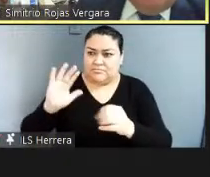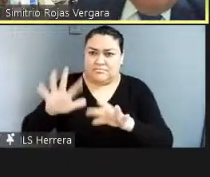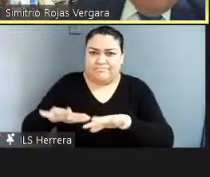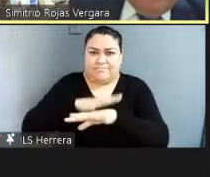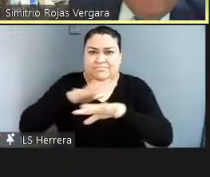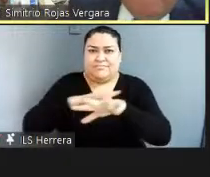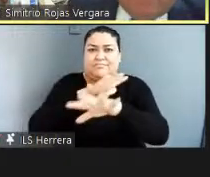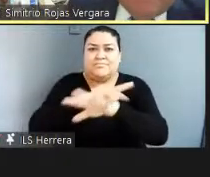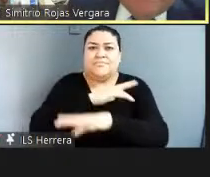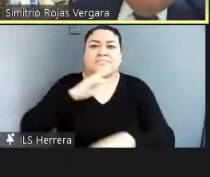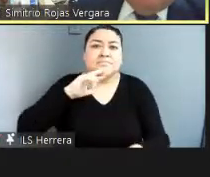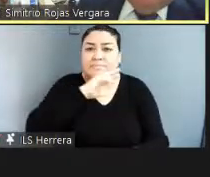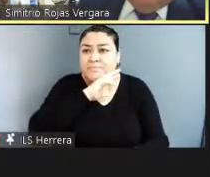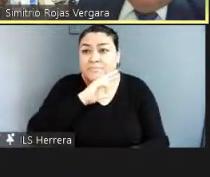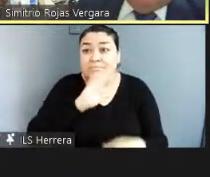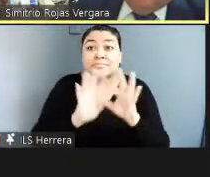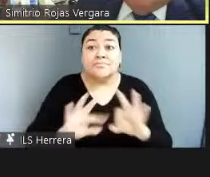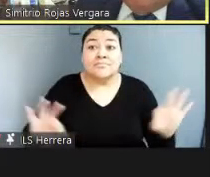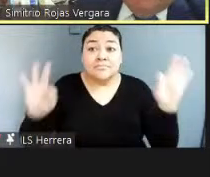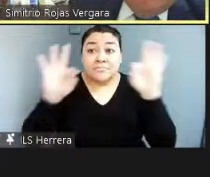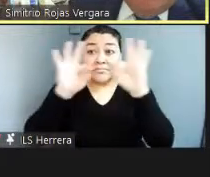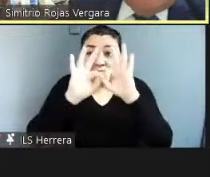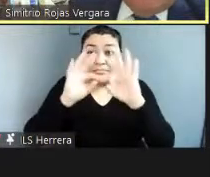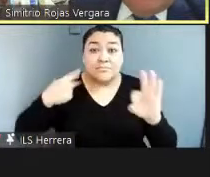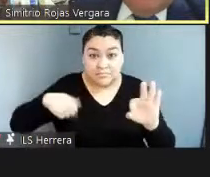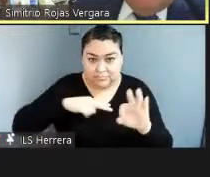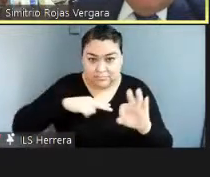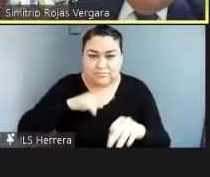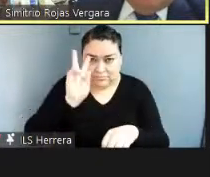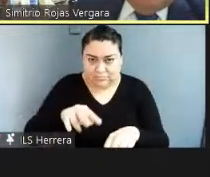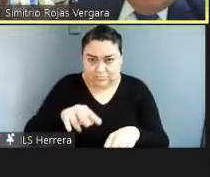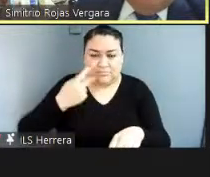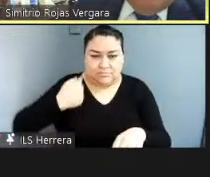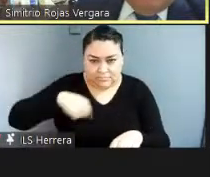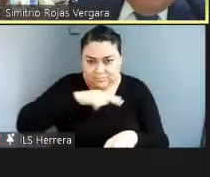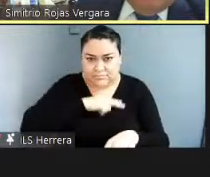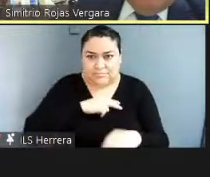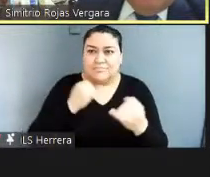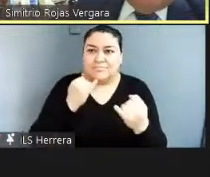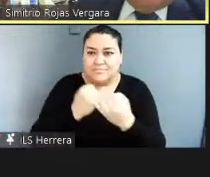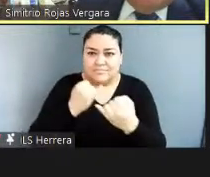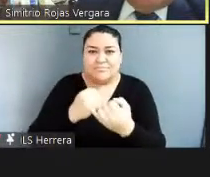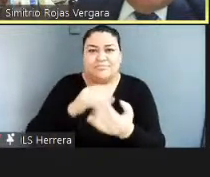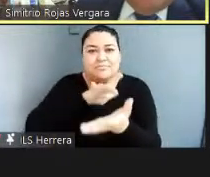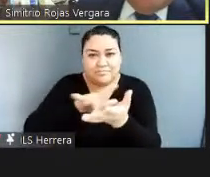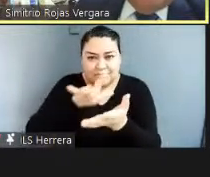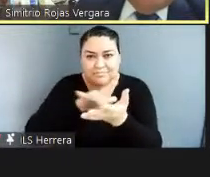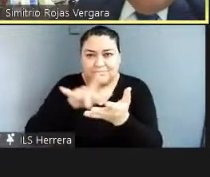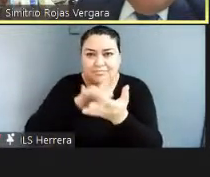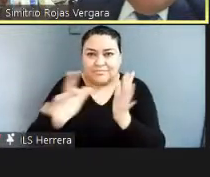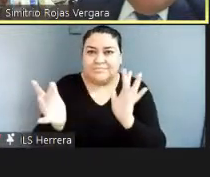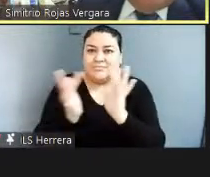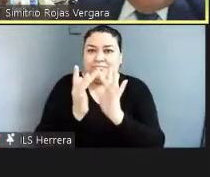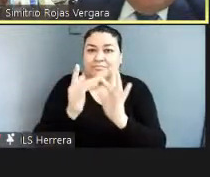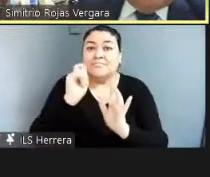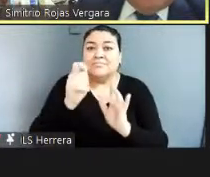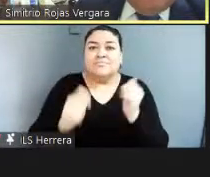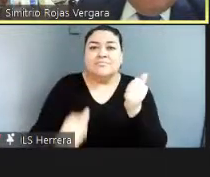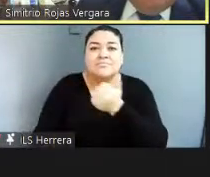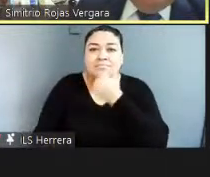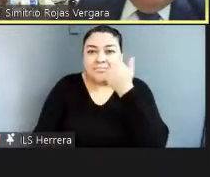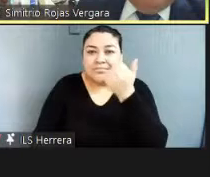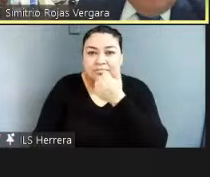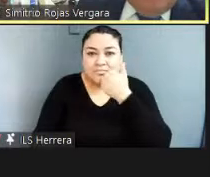technology is moving very, very fast, and it is important for all of us to be